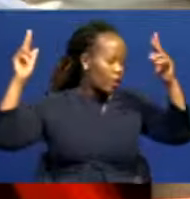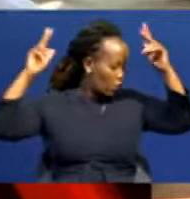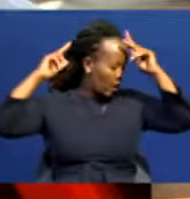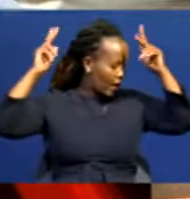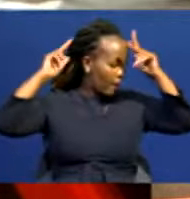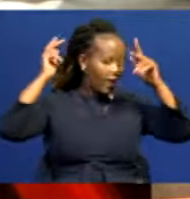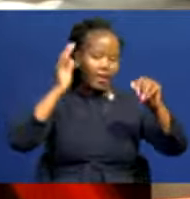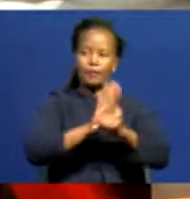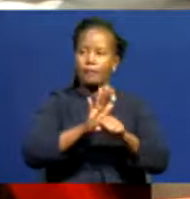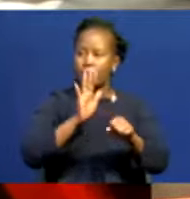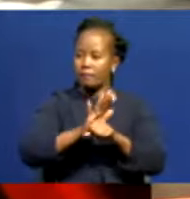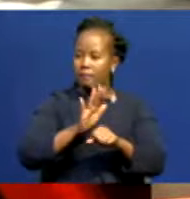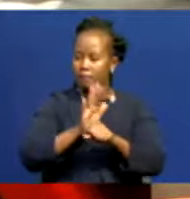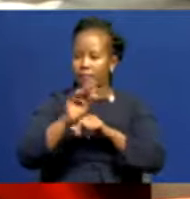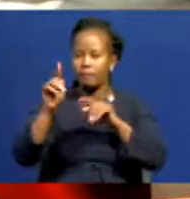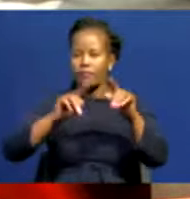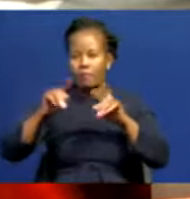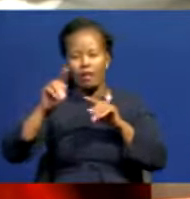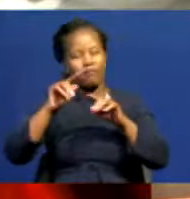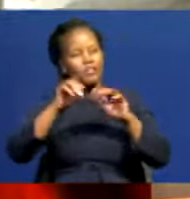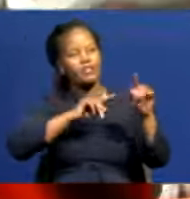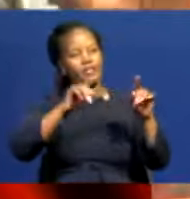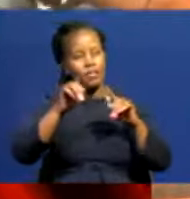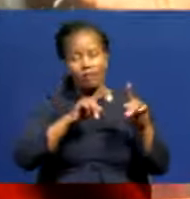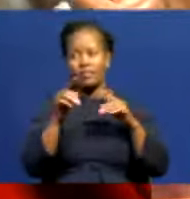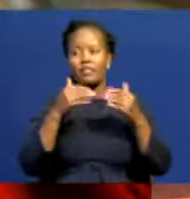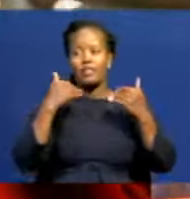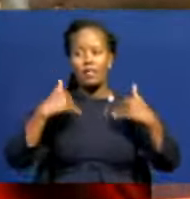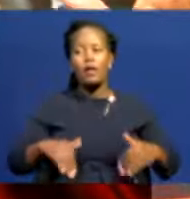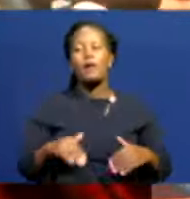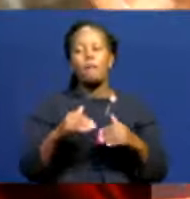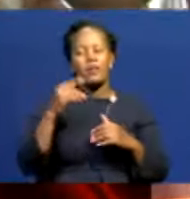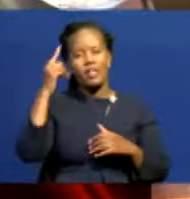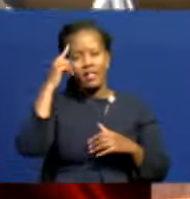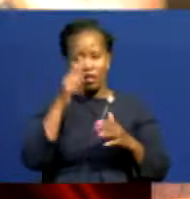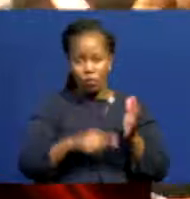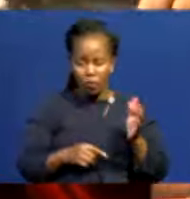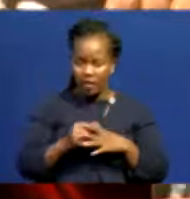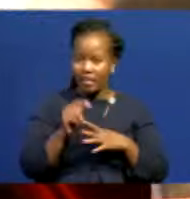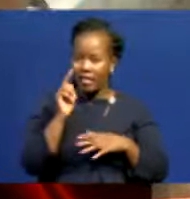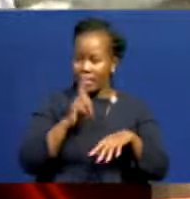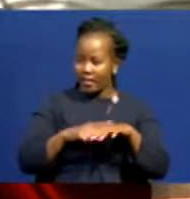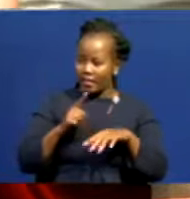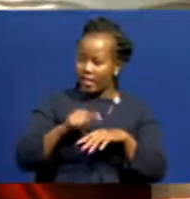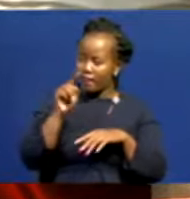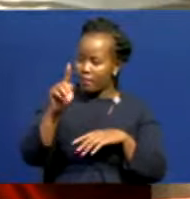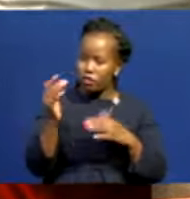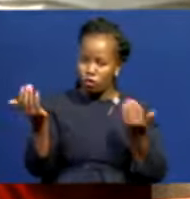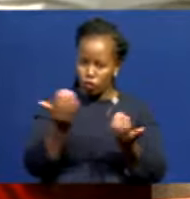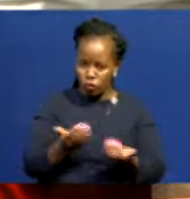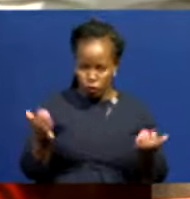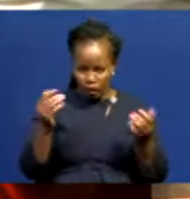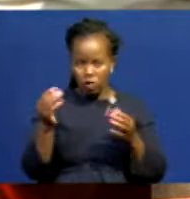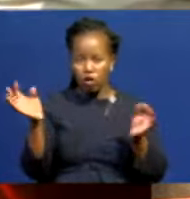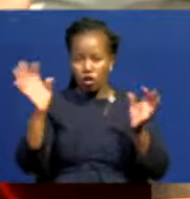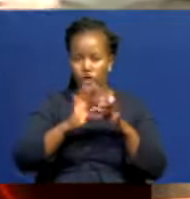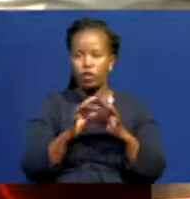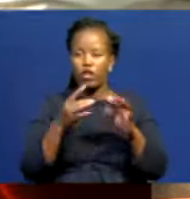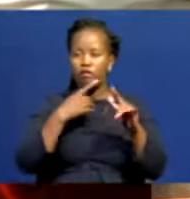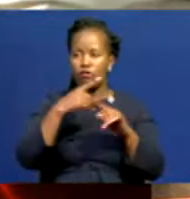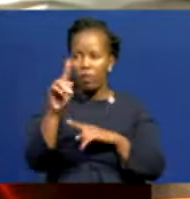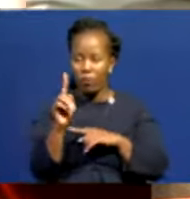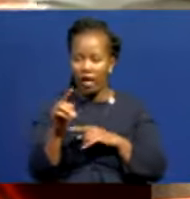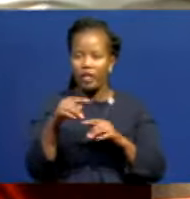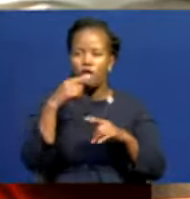hapa. So kulingana na mimi, hawa ni watoto ambao wakienda na waendelee na ile